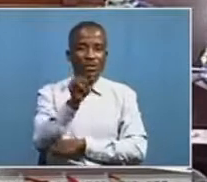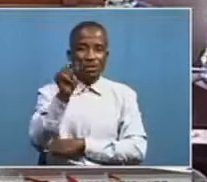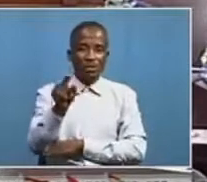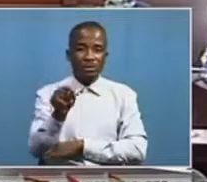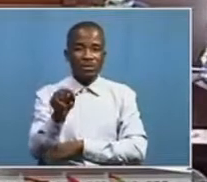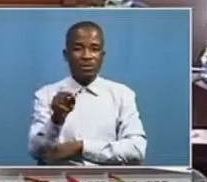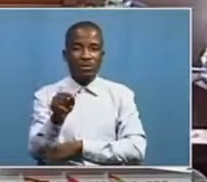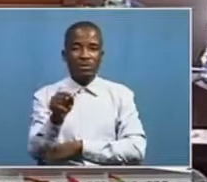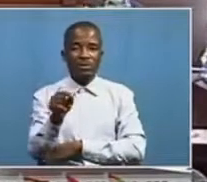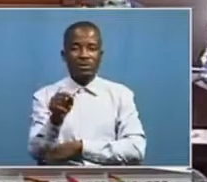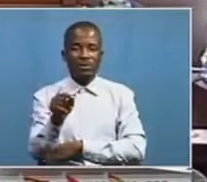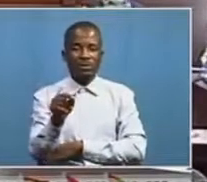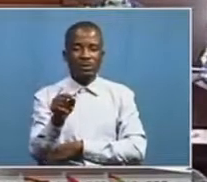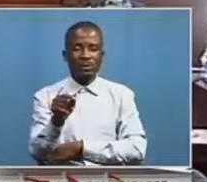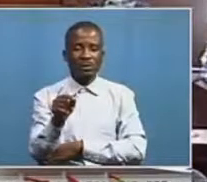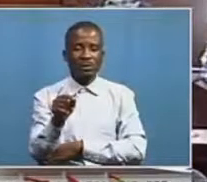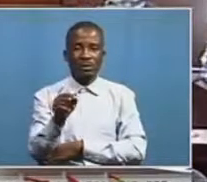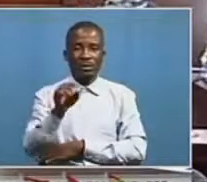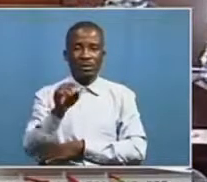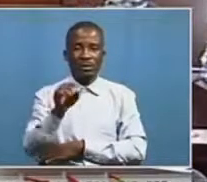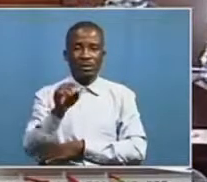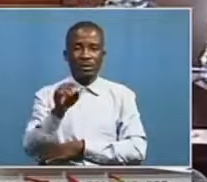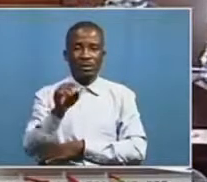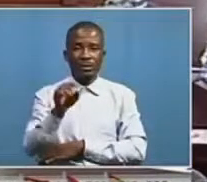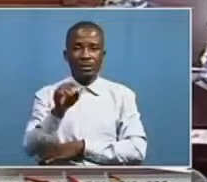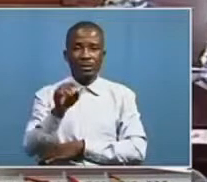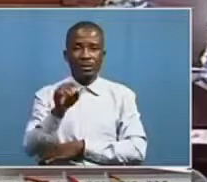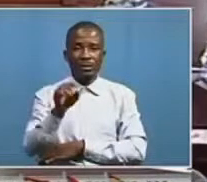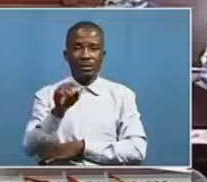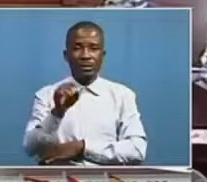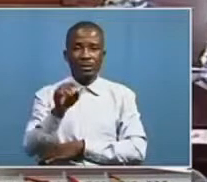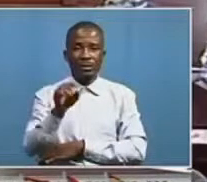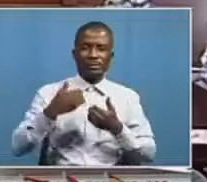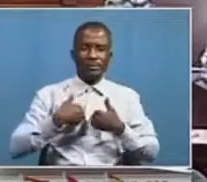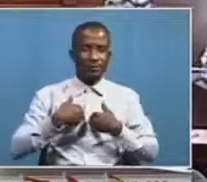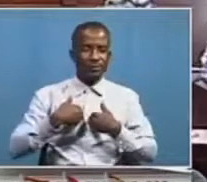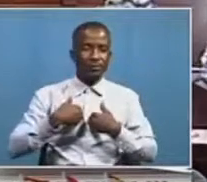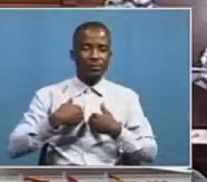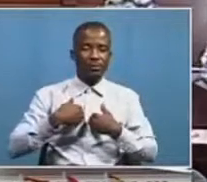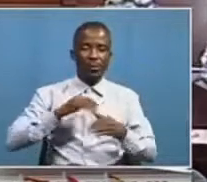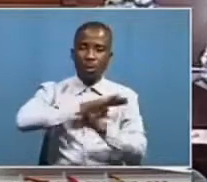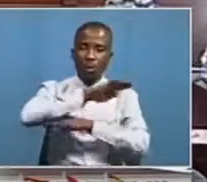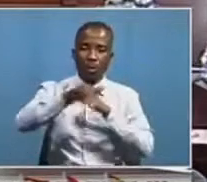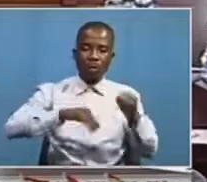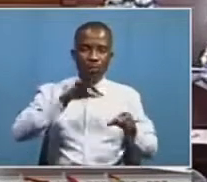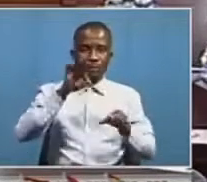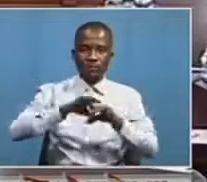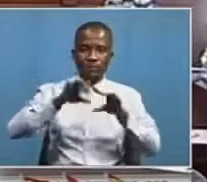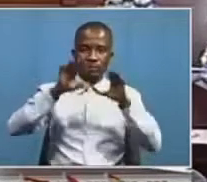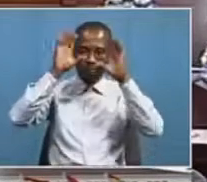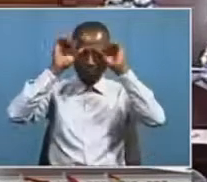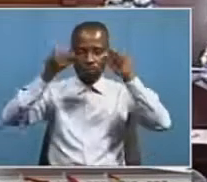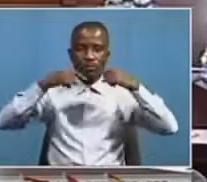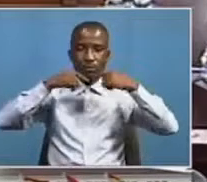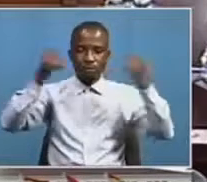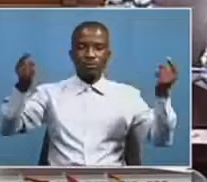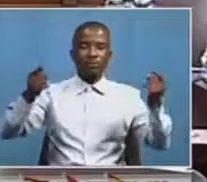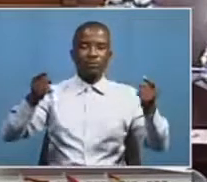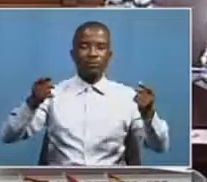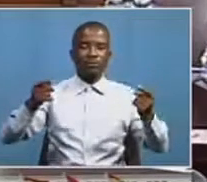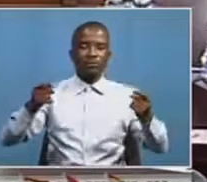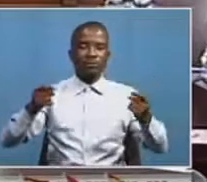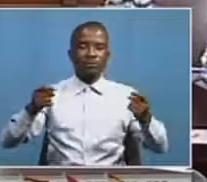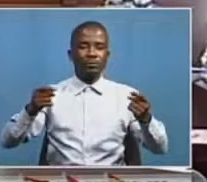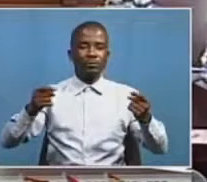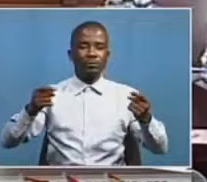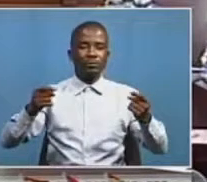the first respondent, who was also the returning officer of the presidential elections, declared a candidate who contested the election as